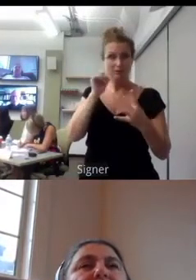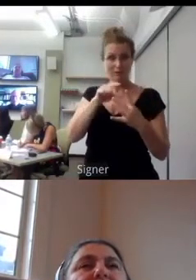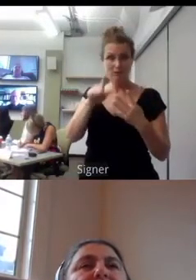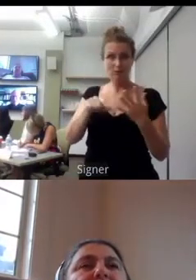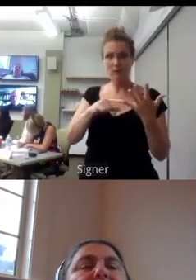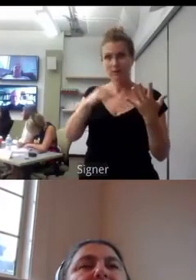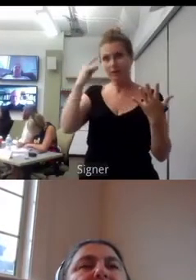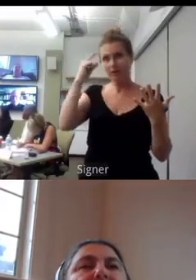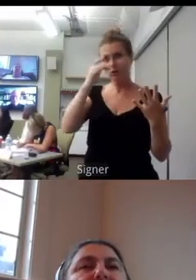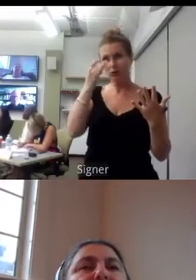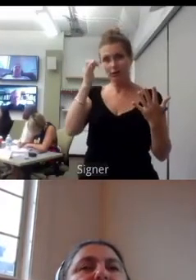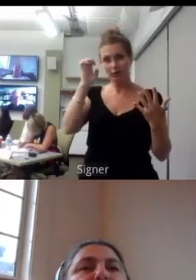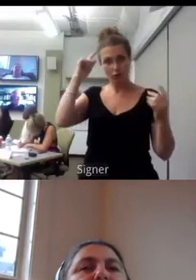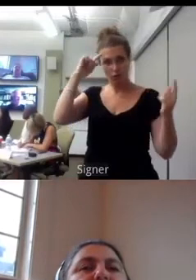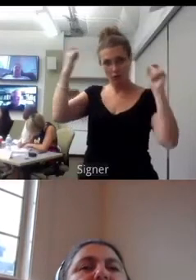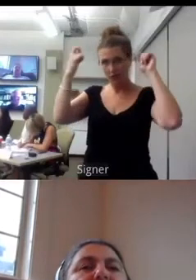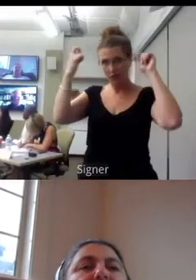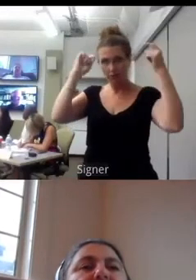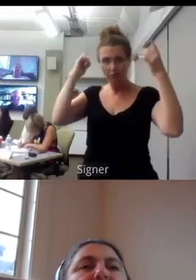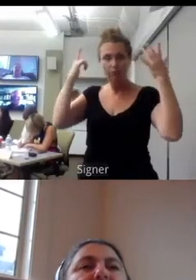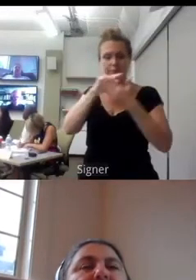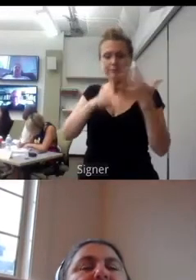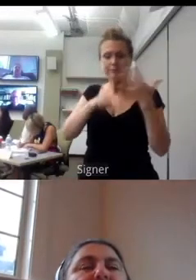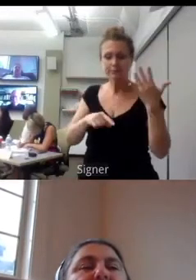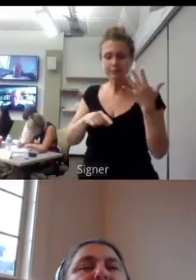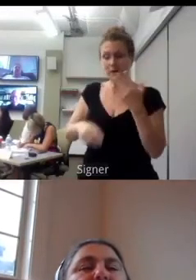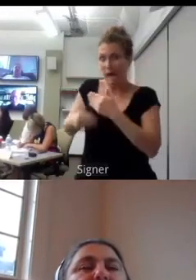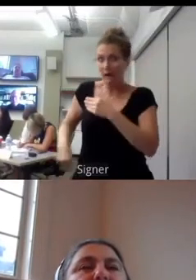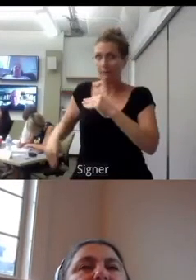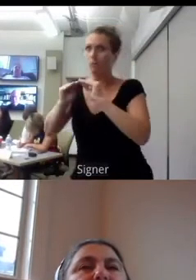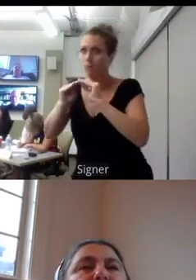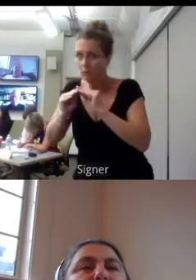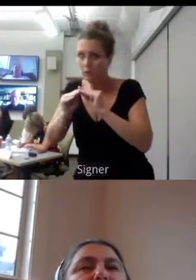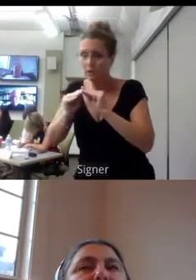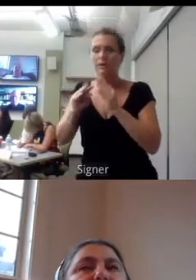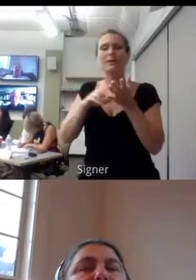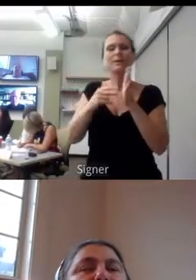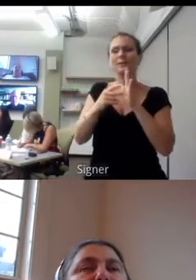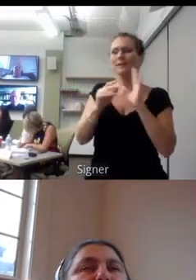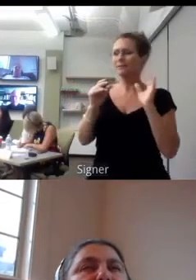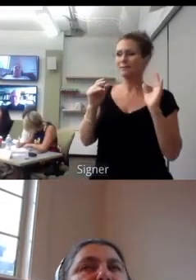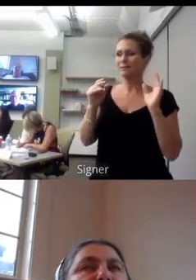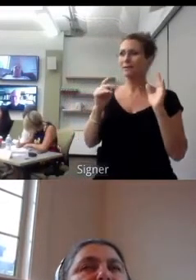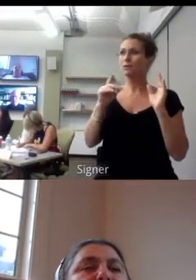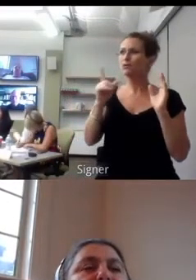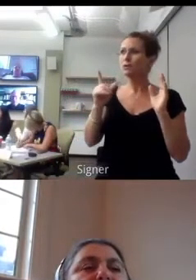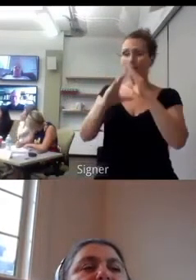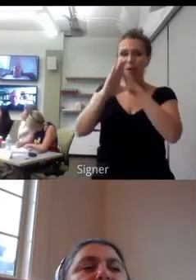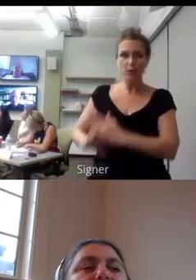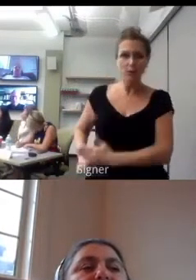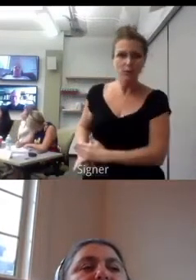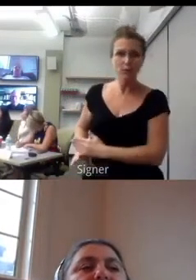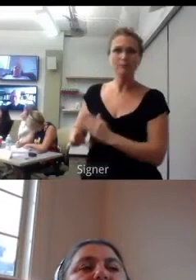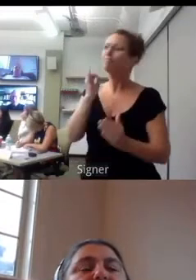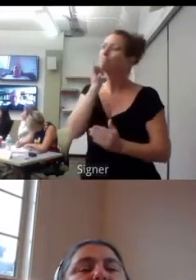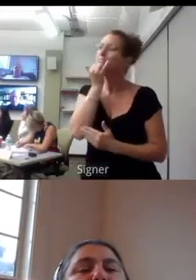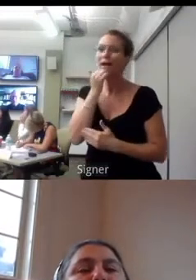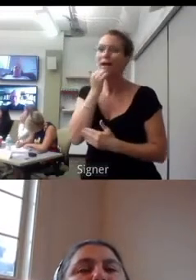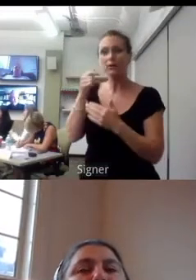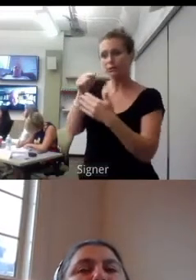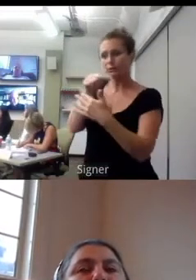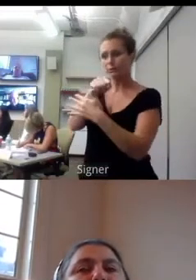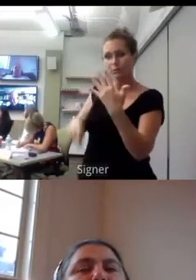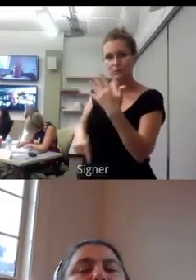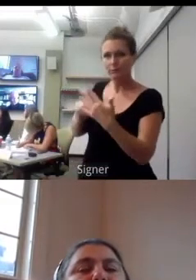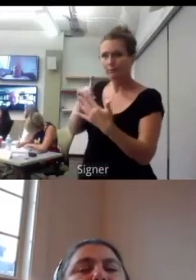otherwise, so that there was no fight at the door. So I want to ask your thoughts about that. We've learned from the